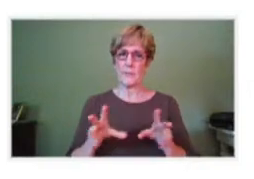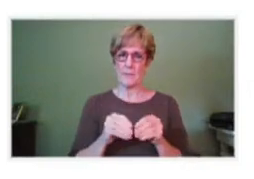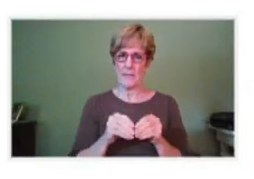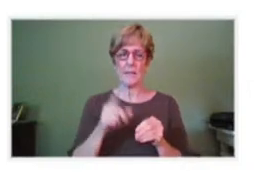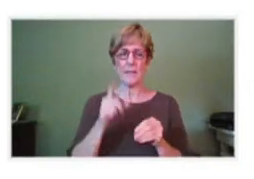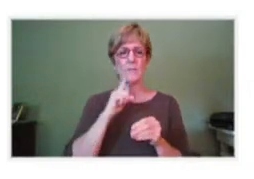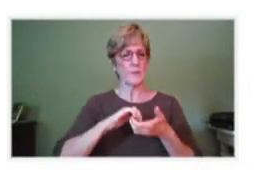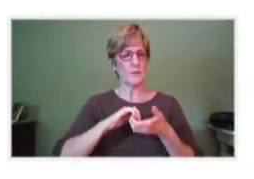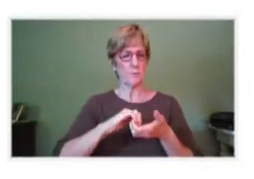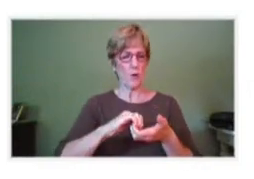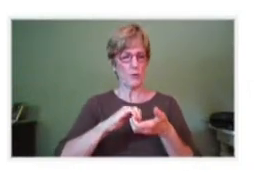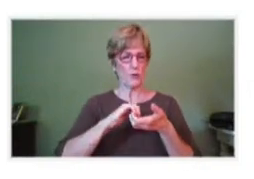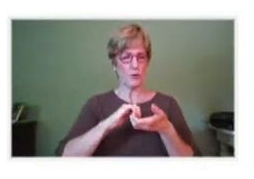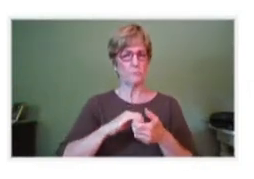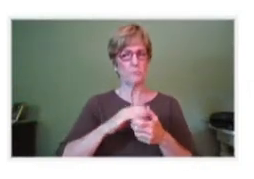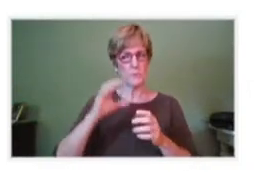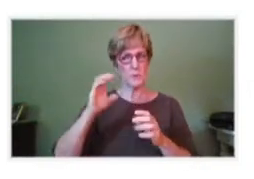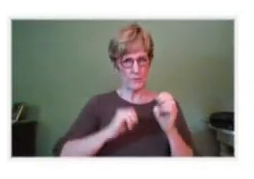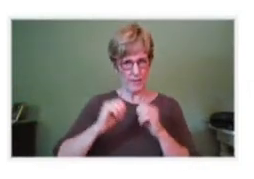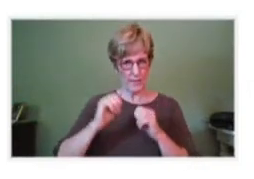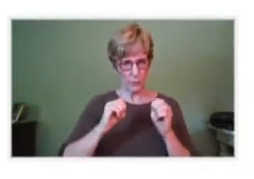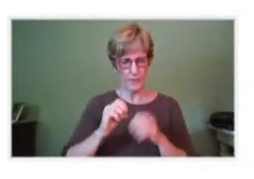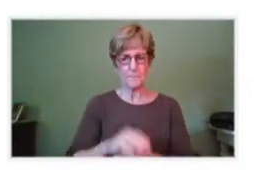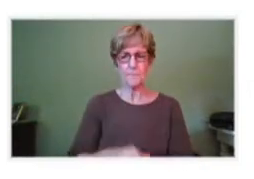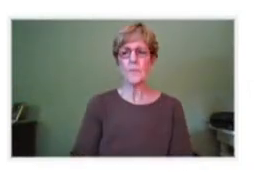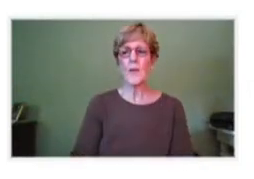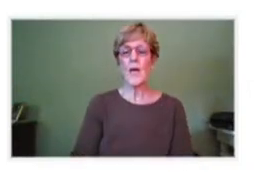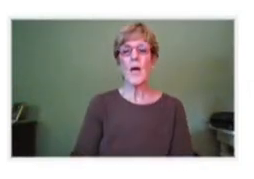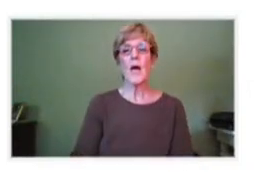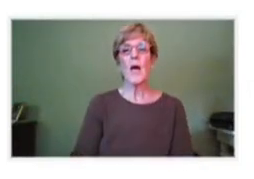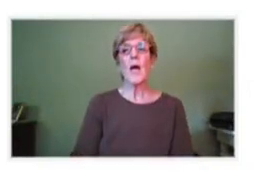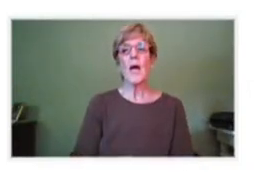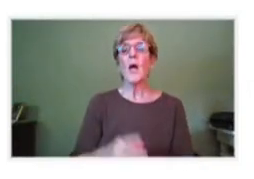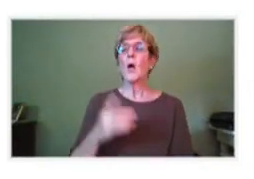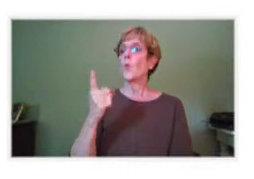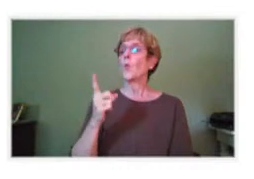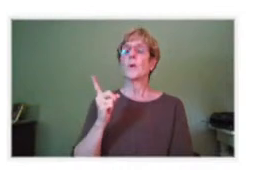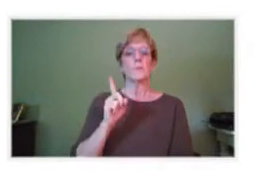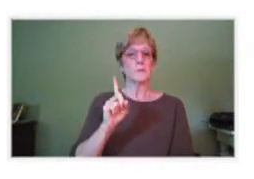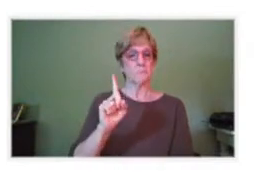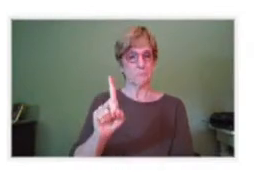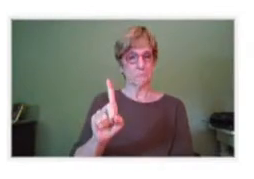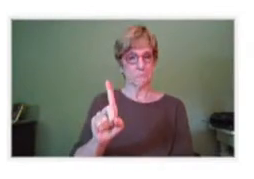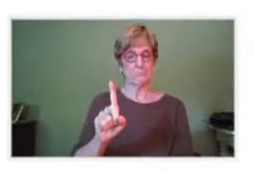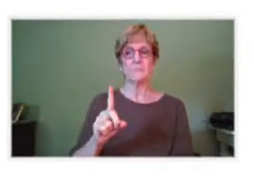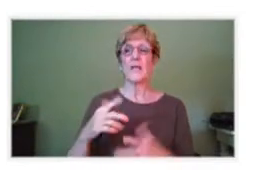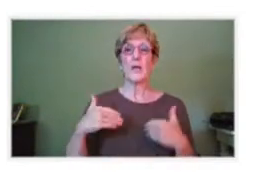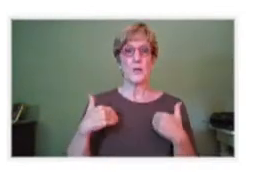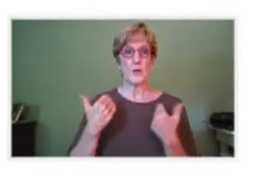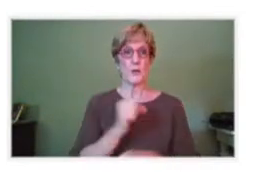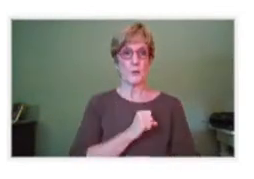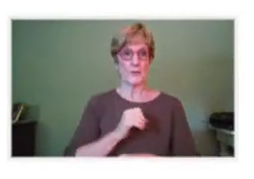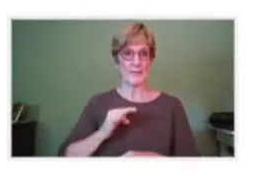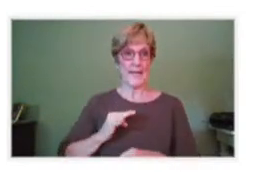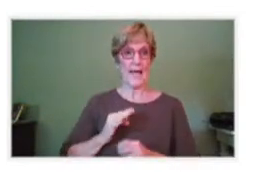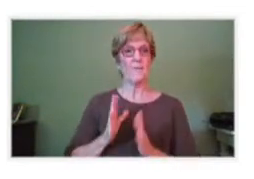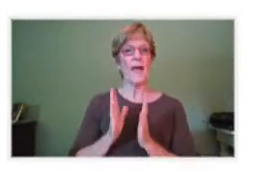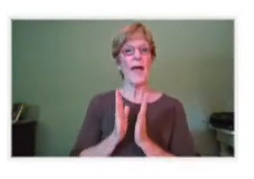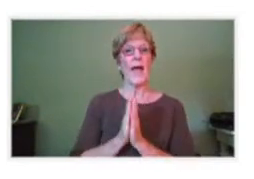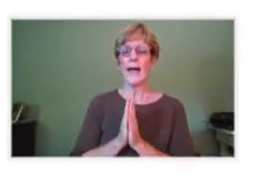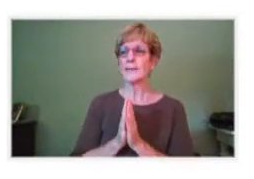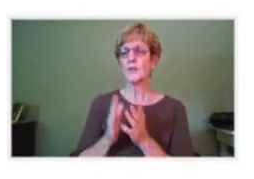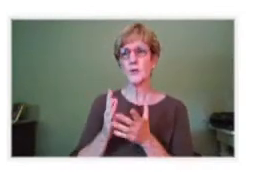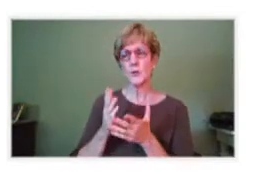partnership to be evaluated, upon entering the campus, the Youth Advocate Program staff was asked to mediate